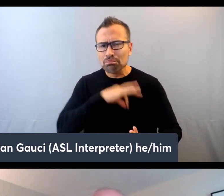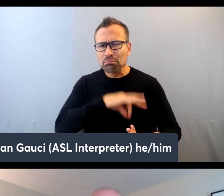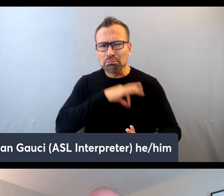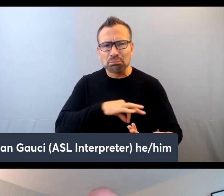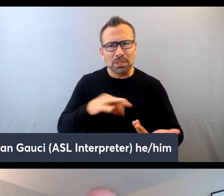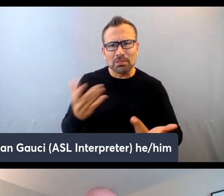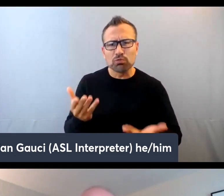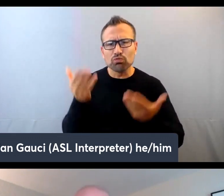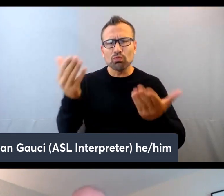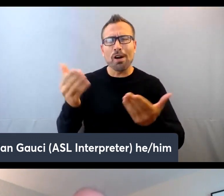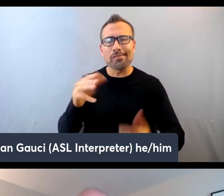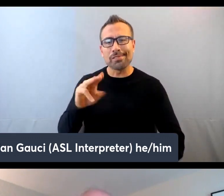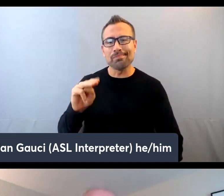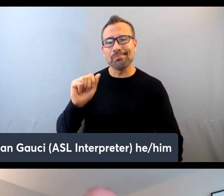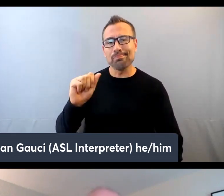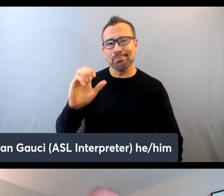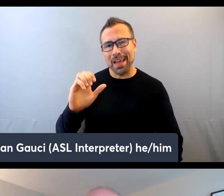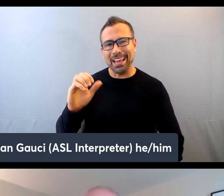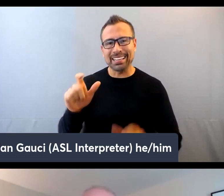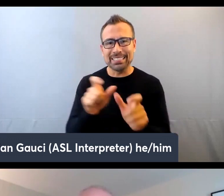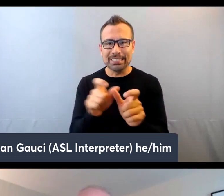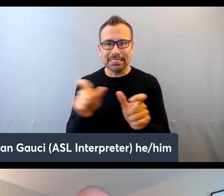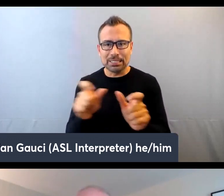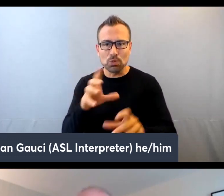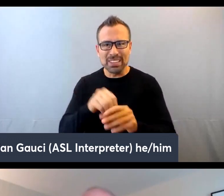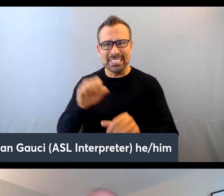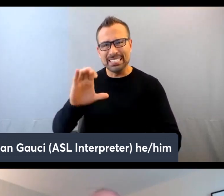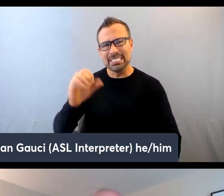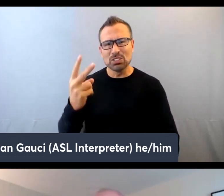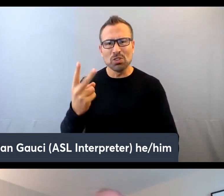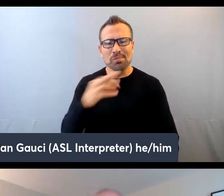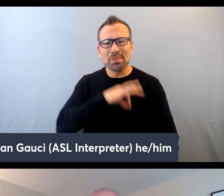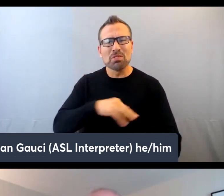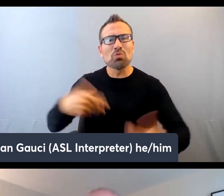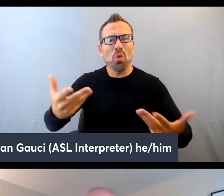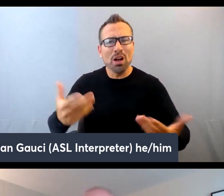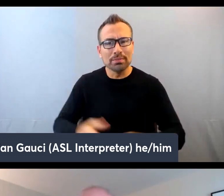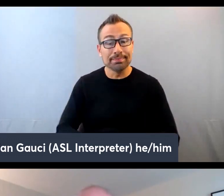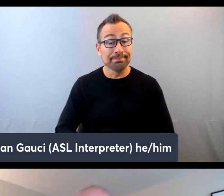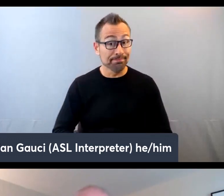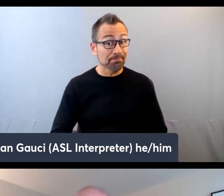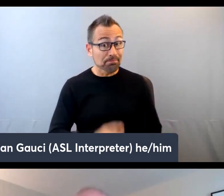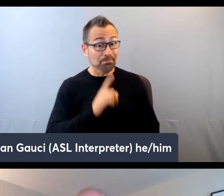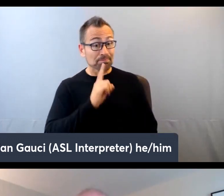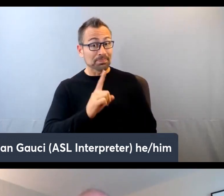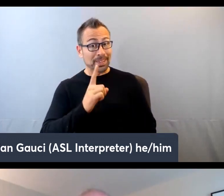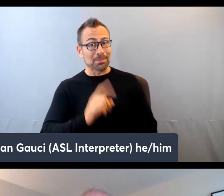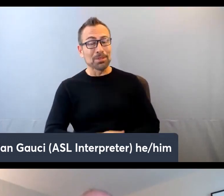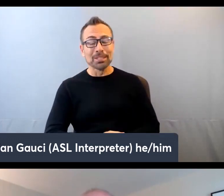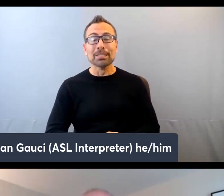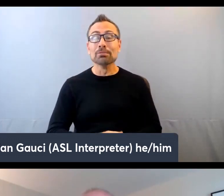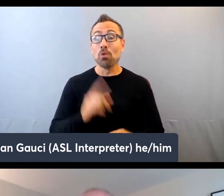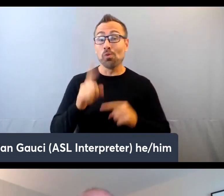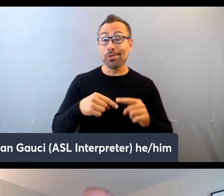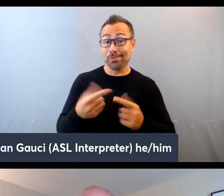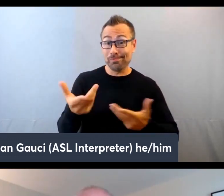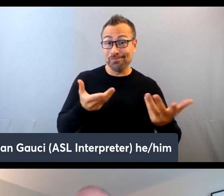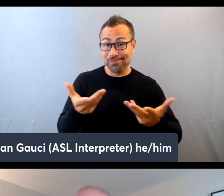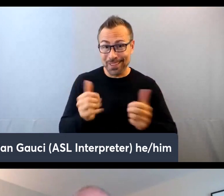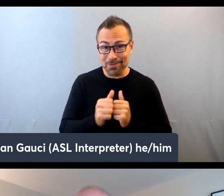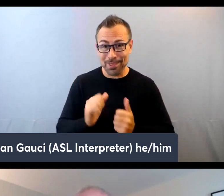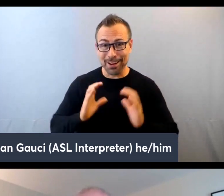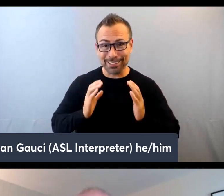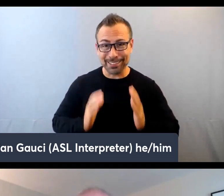of offering Mac instances within EC2? Absolutely. So when we talk to customers, one of